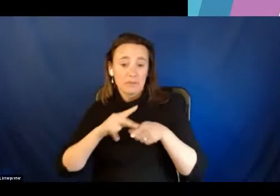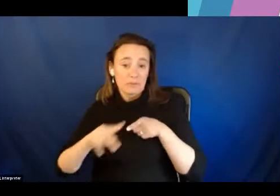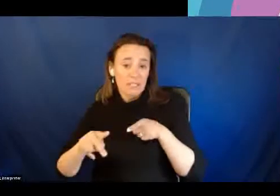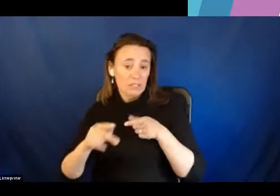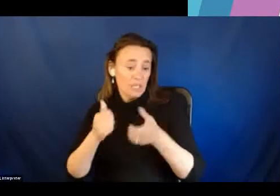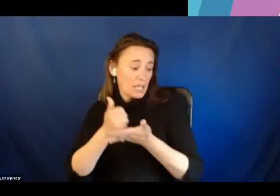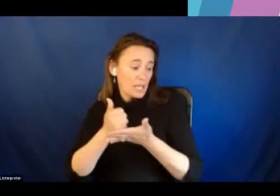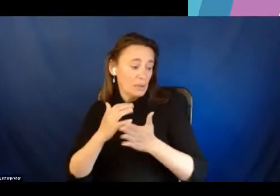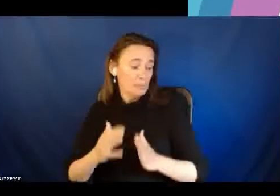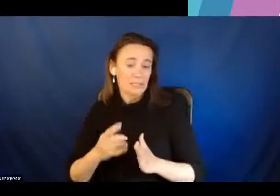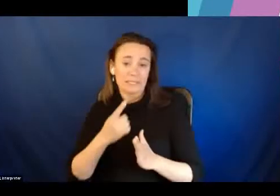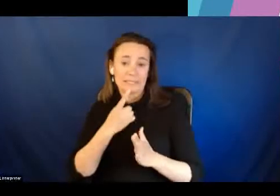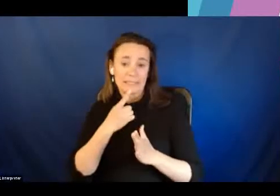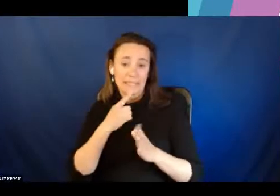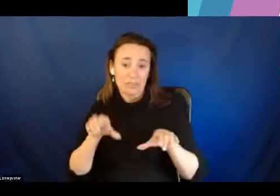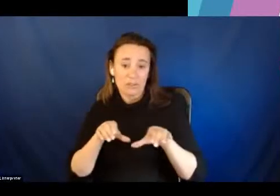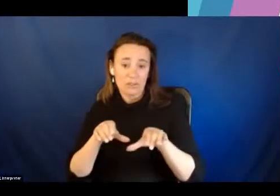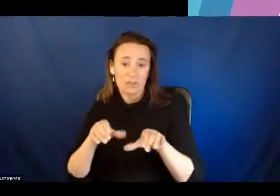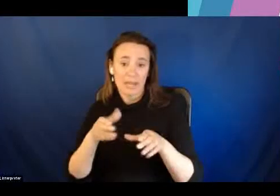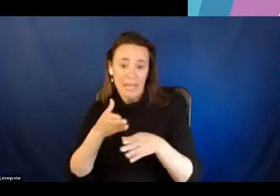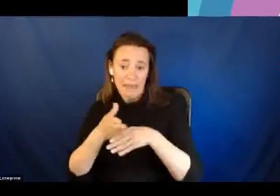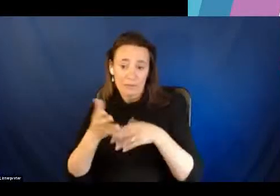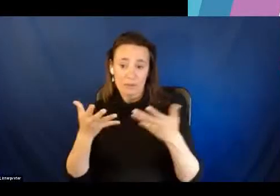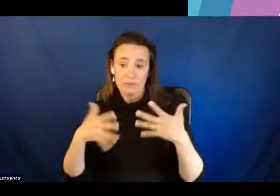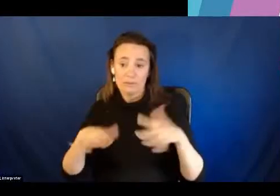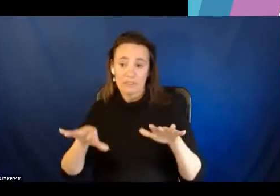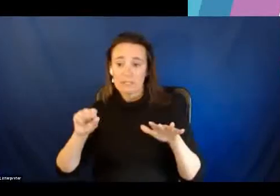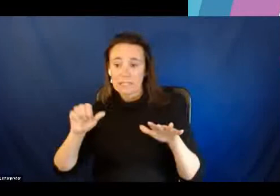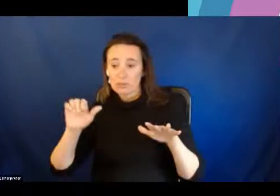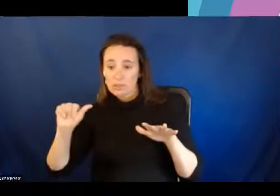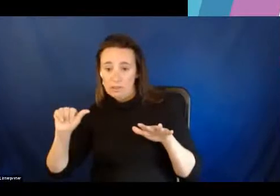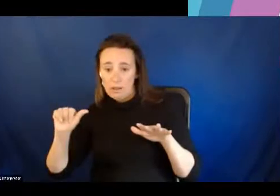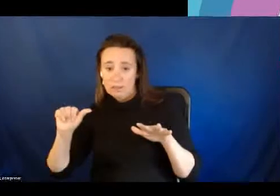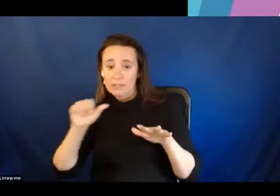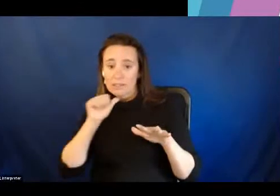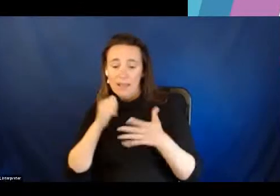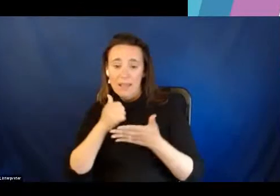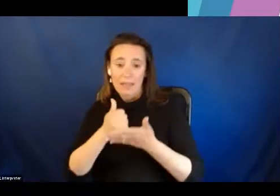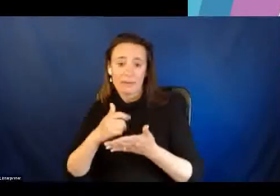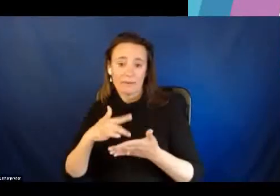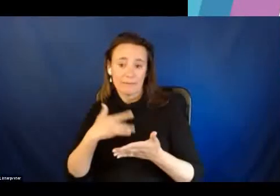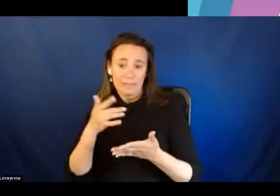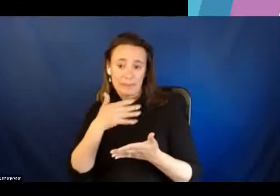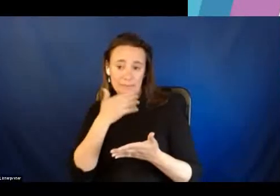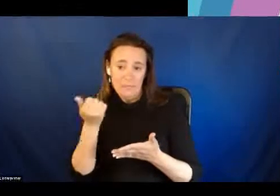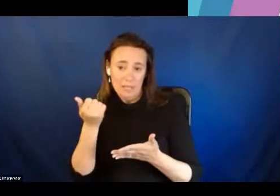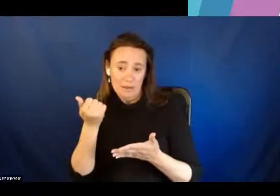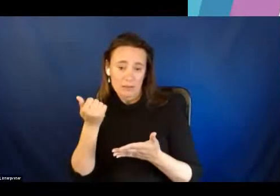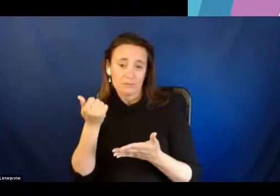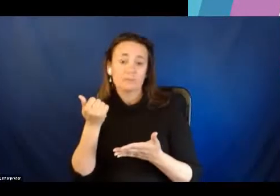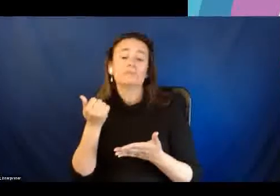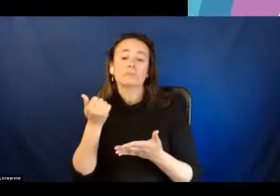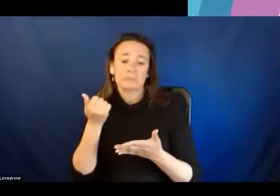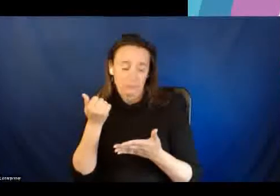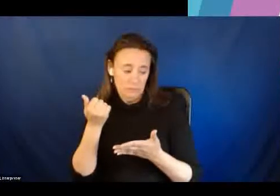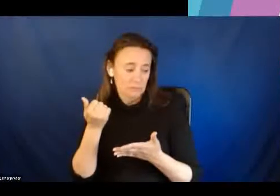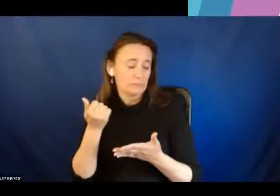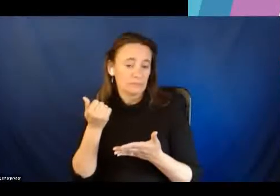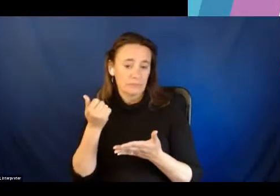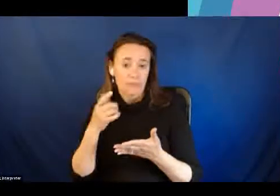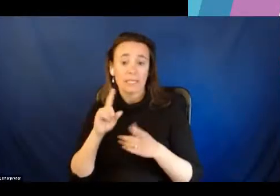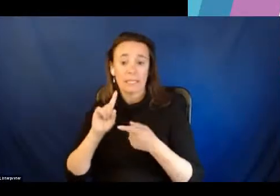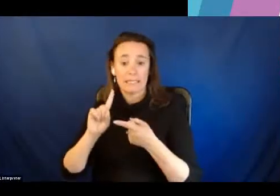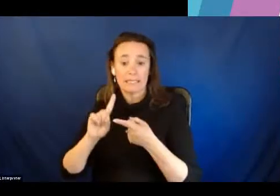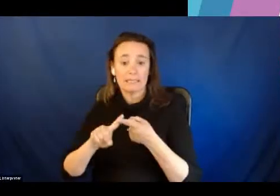sexually assaulted that did not help you feel better? They took the side of the detective who thought I was making up before and until they completed